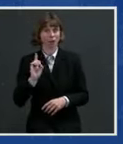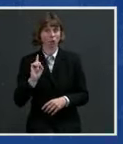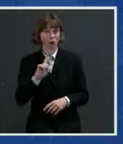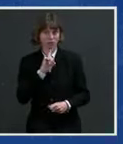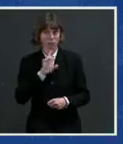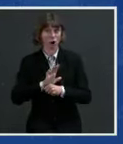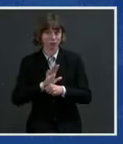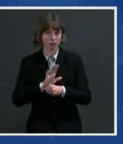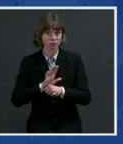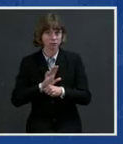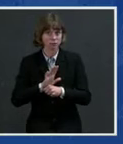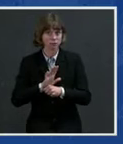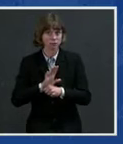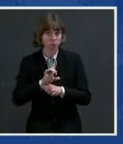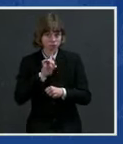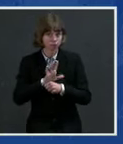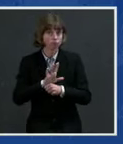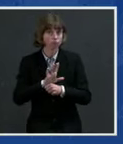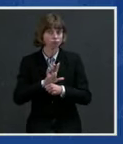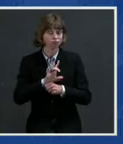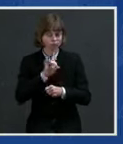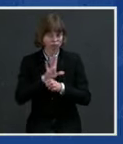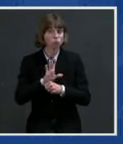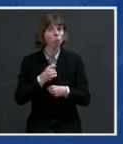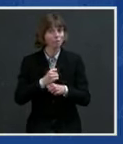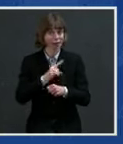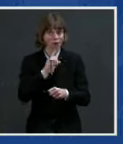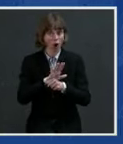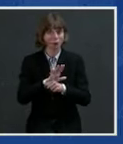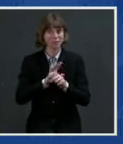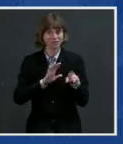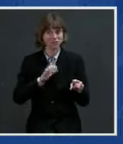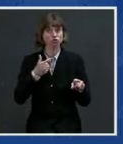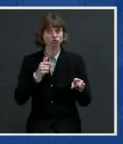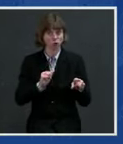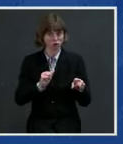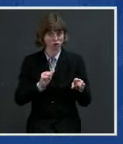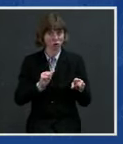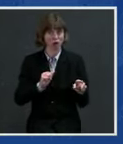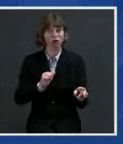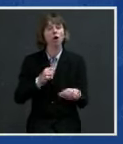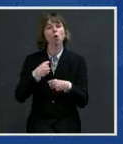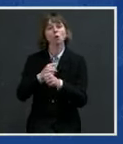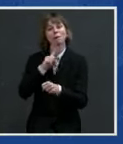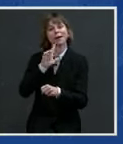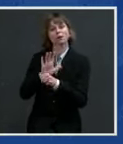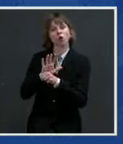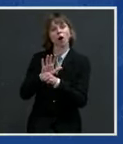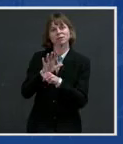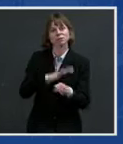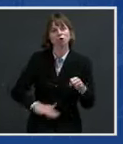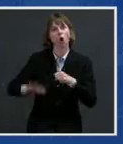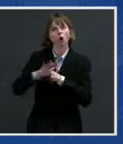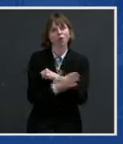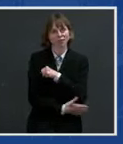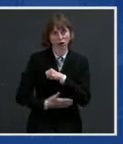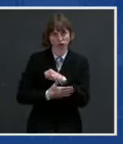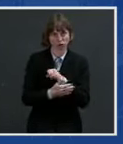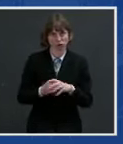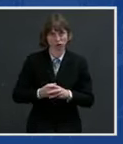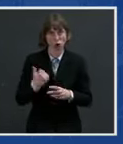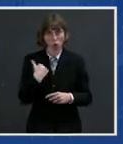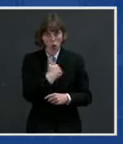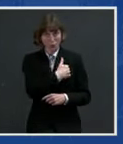promises. We made promises in Georgia. We made promises in the country. We said if